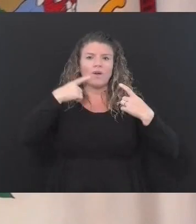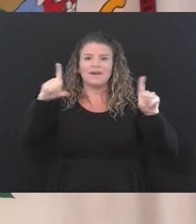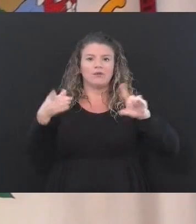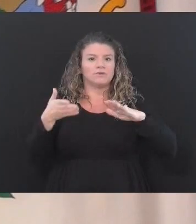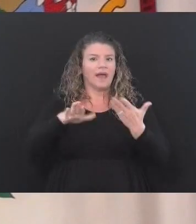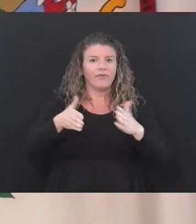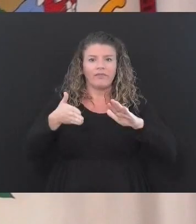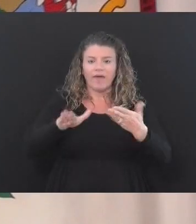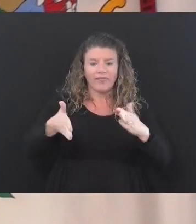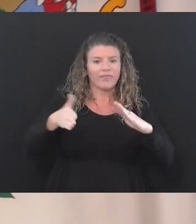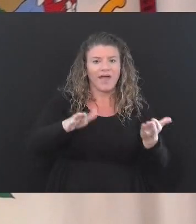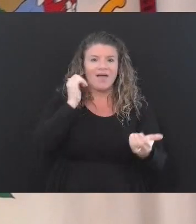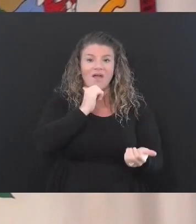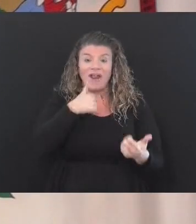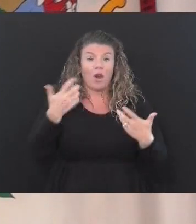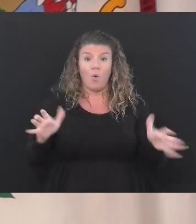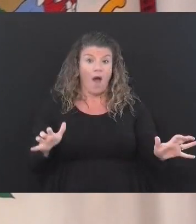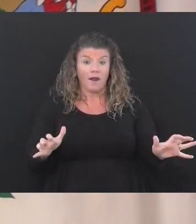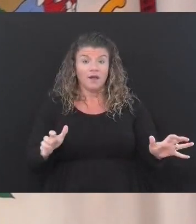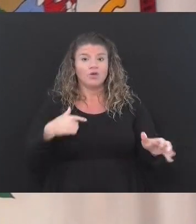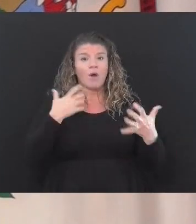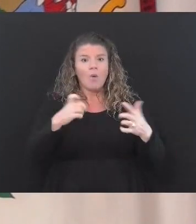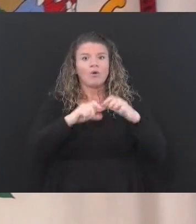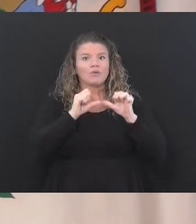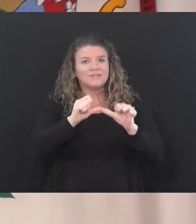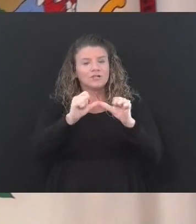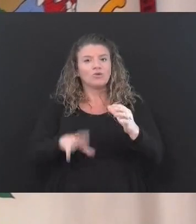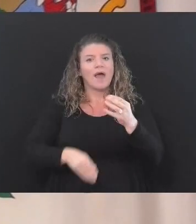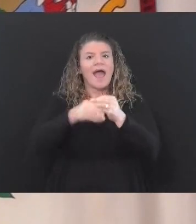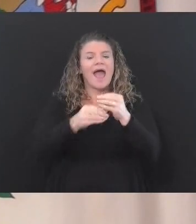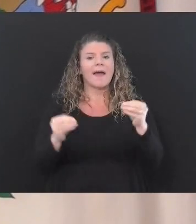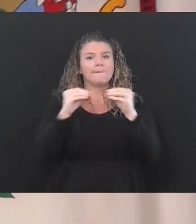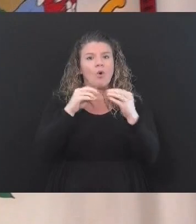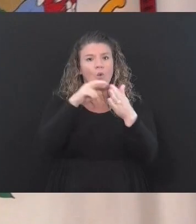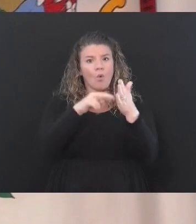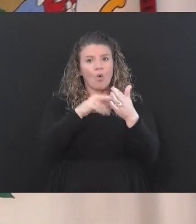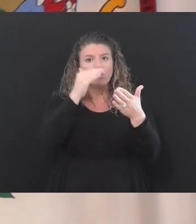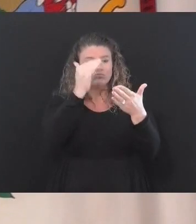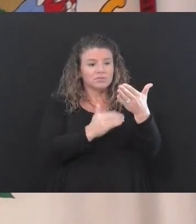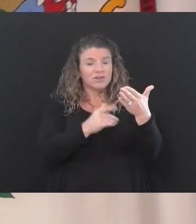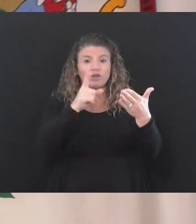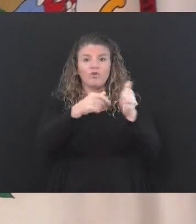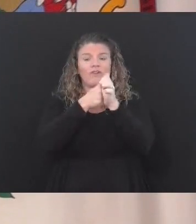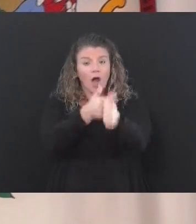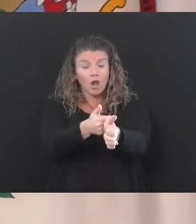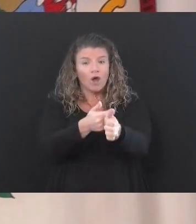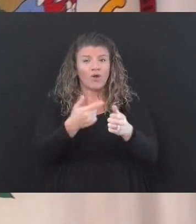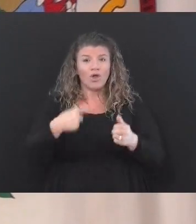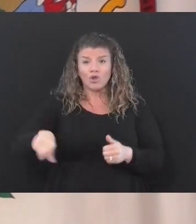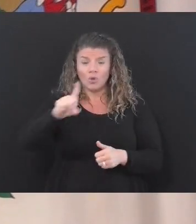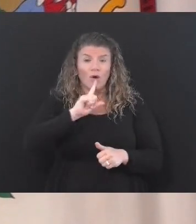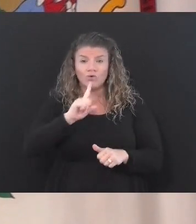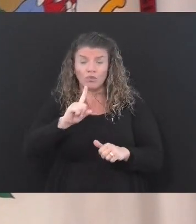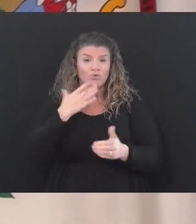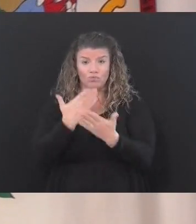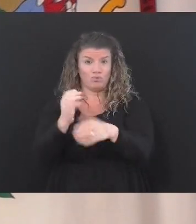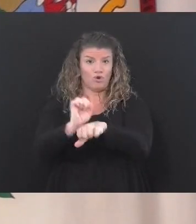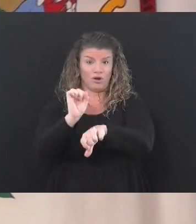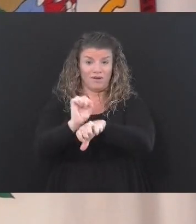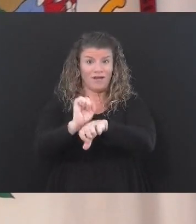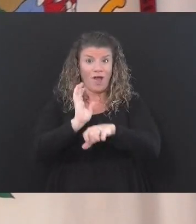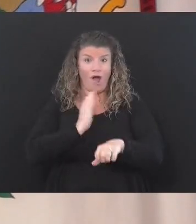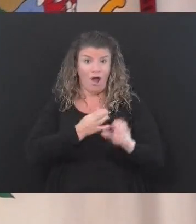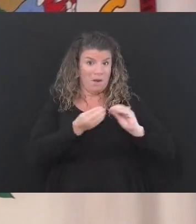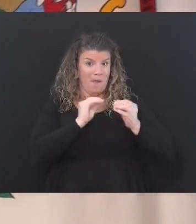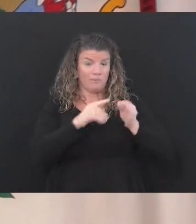death. So really, let's continue to try to comply. I know you're doing great work. The trend line shows you're doing great